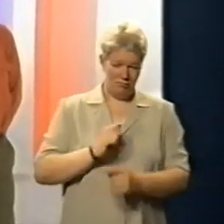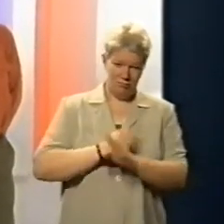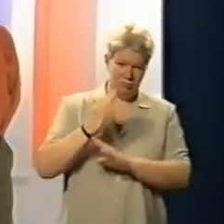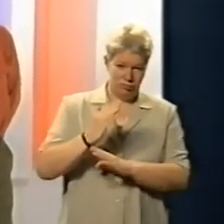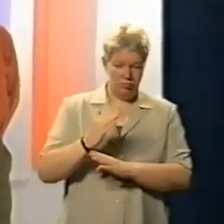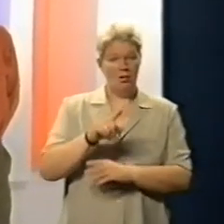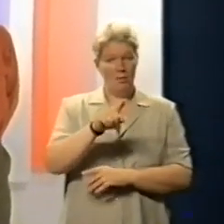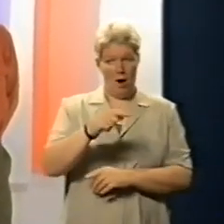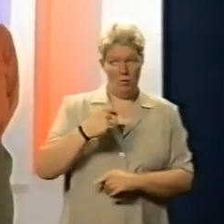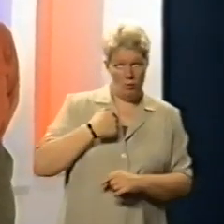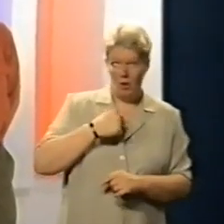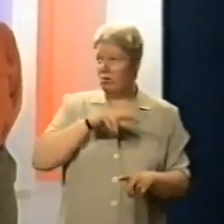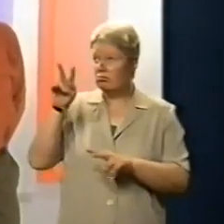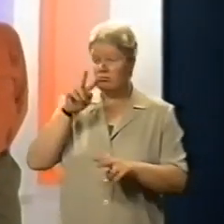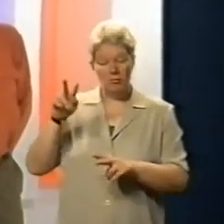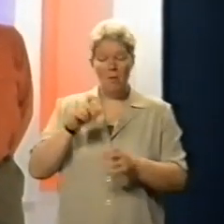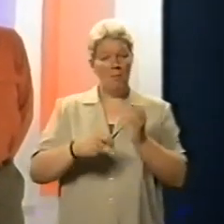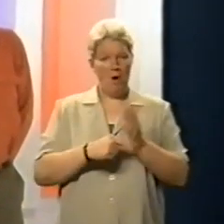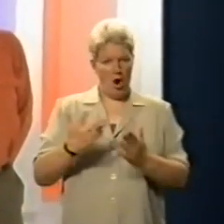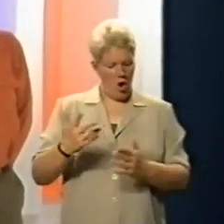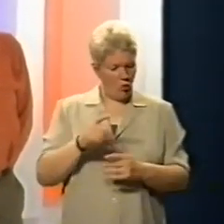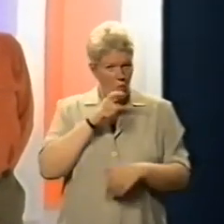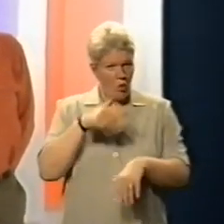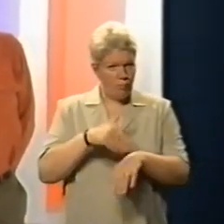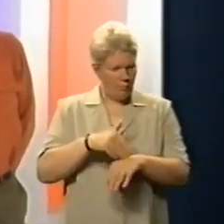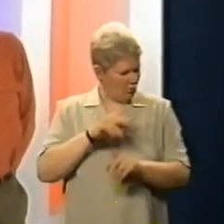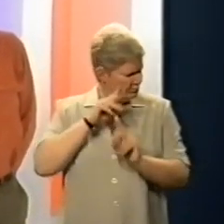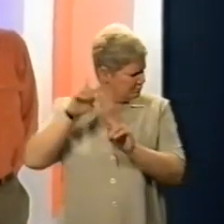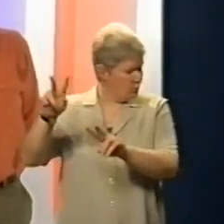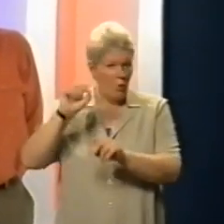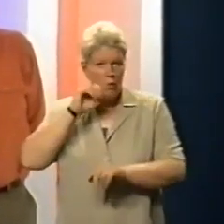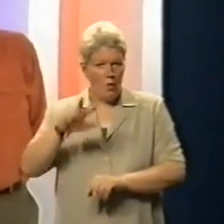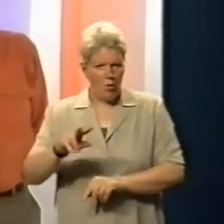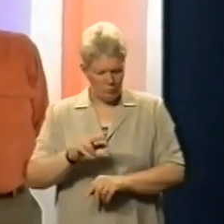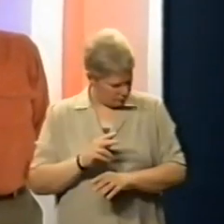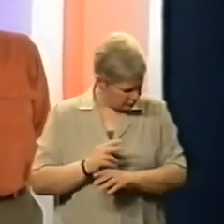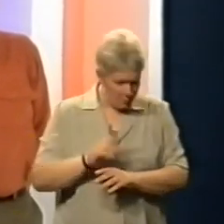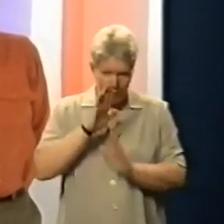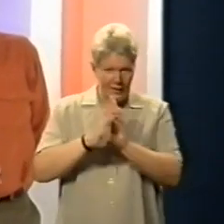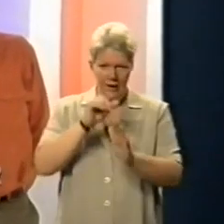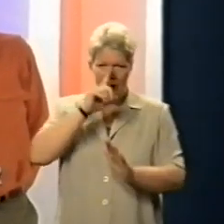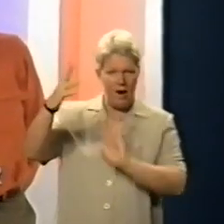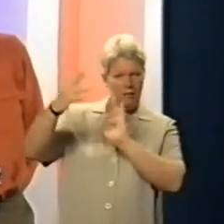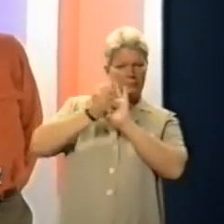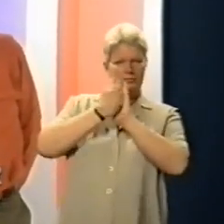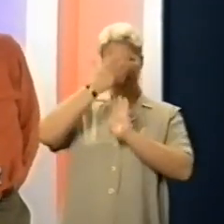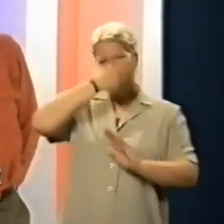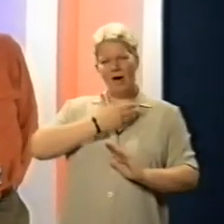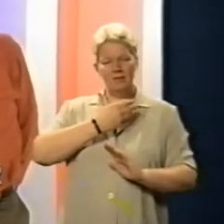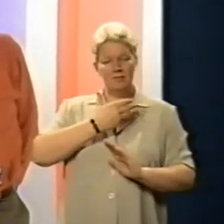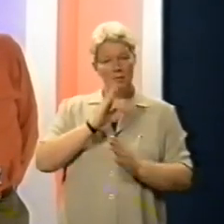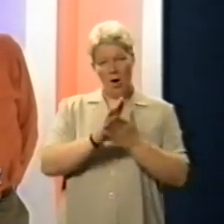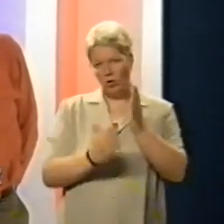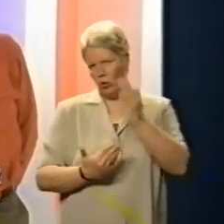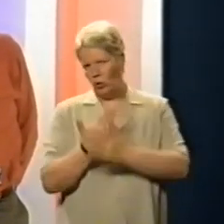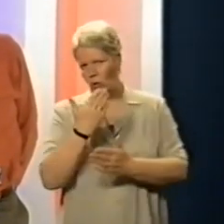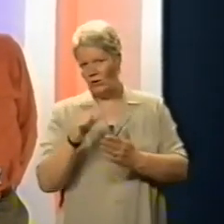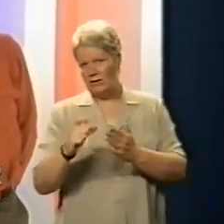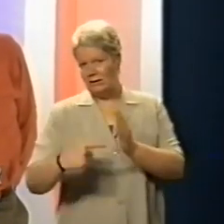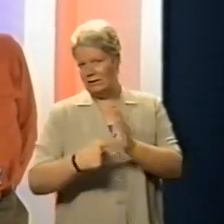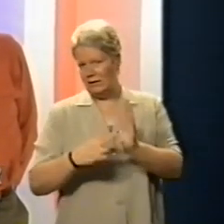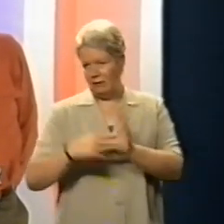may not be. They often deliberately avoid looking at security cameras so they can't be recognised. But a new CCTV system could